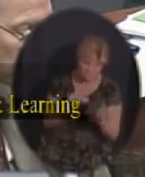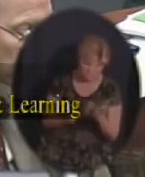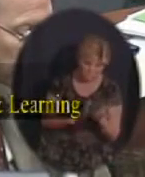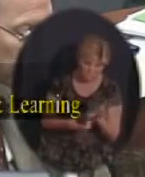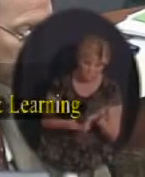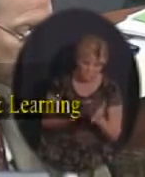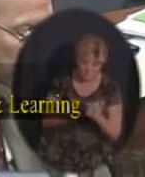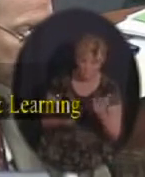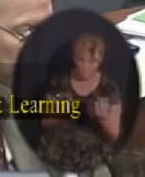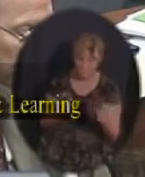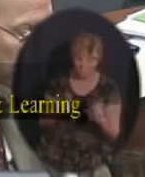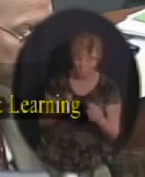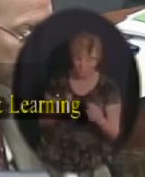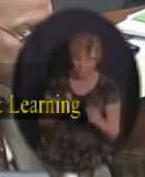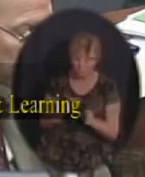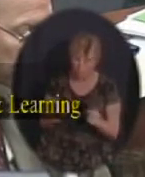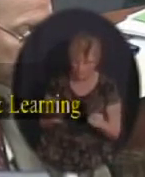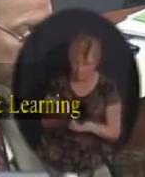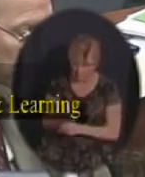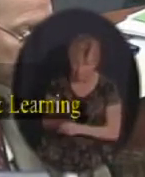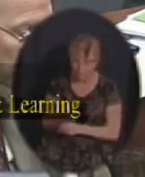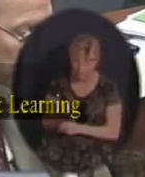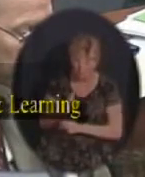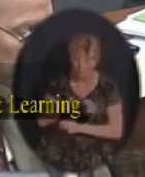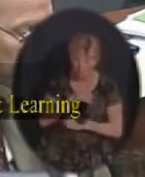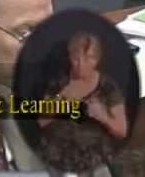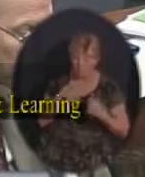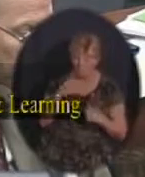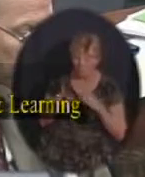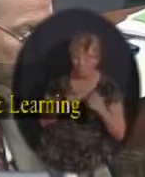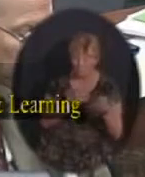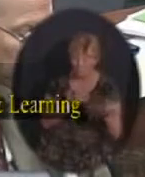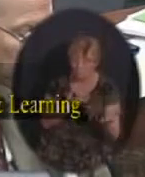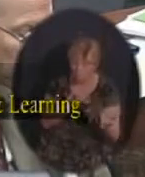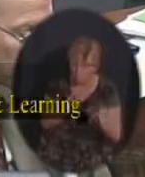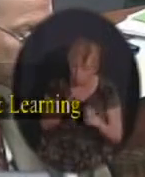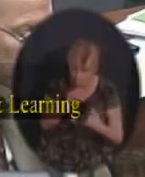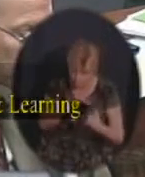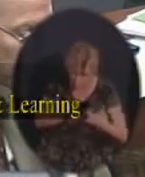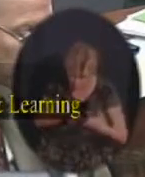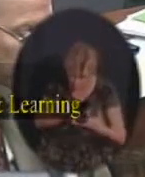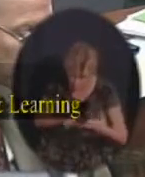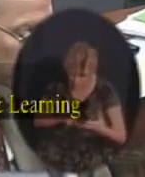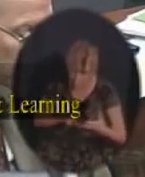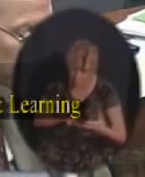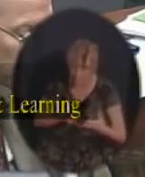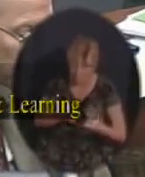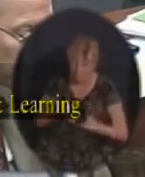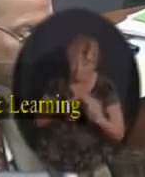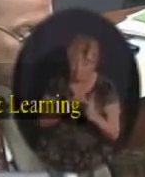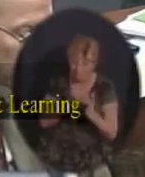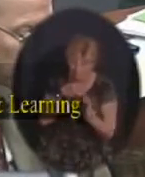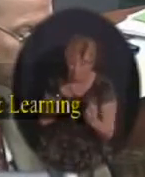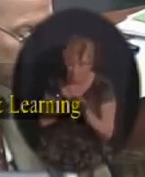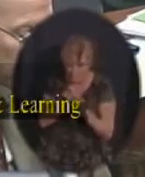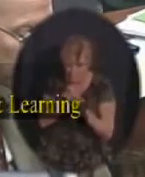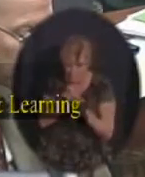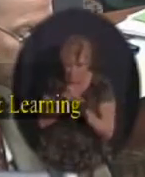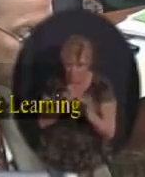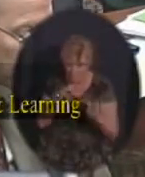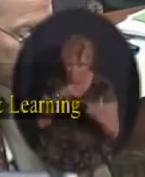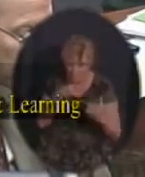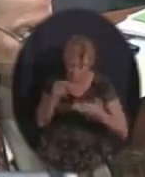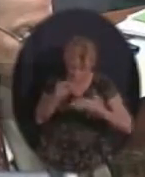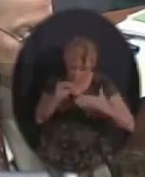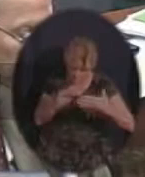on the table, and we're just have people waiting to study this, put together the final details, the schools that are going to participate, and really talk about